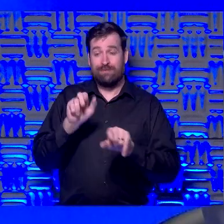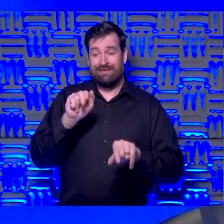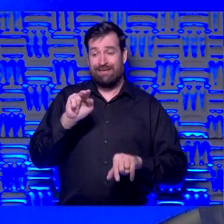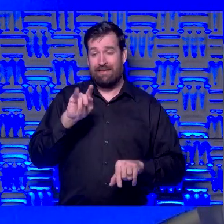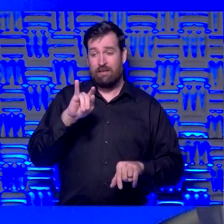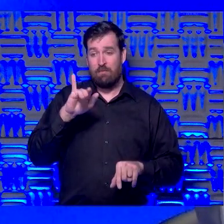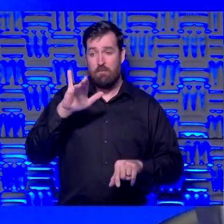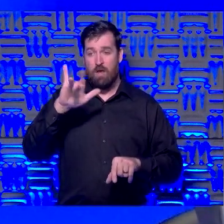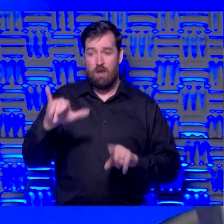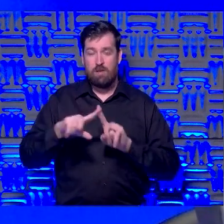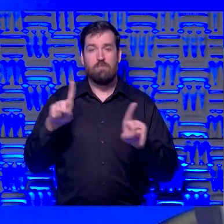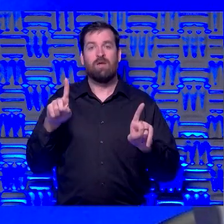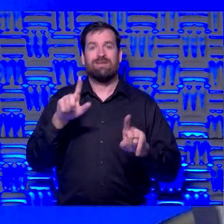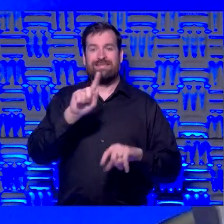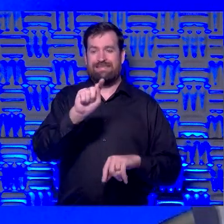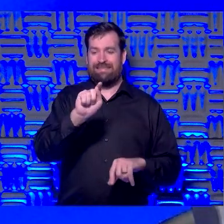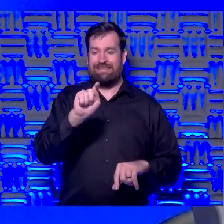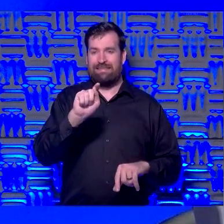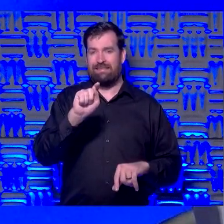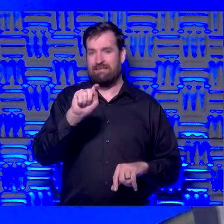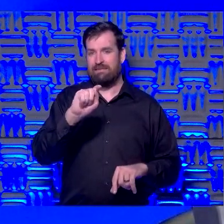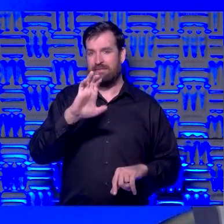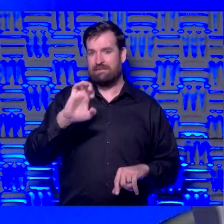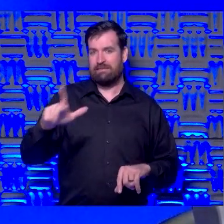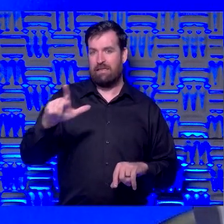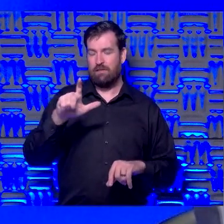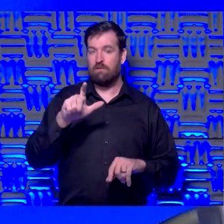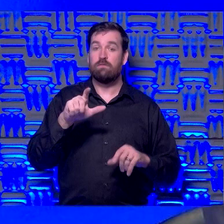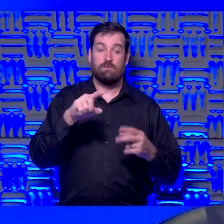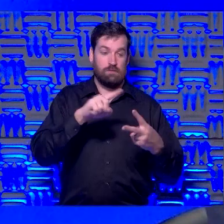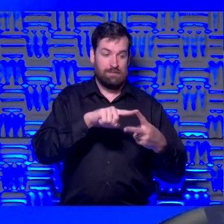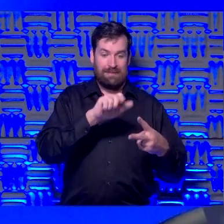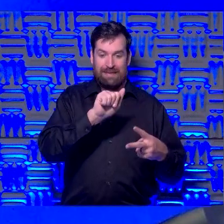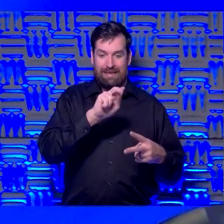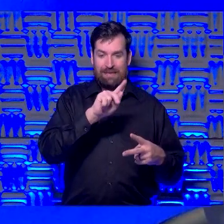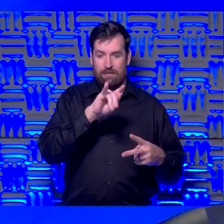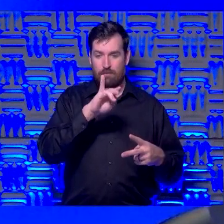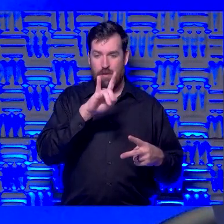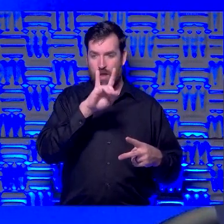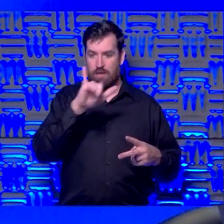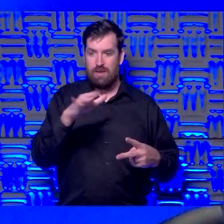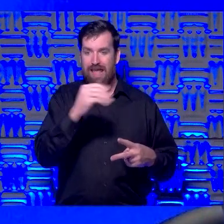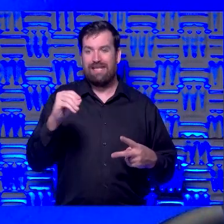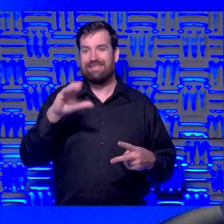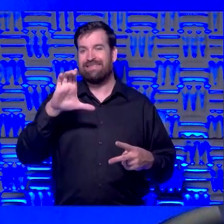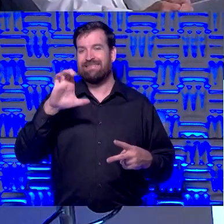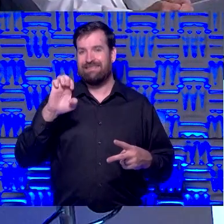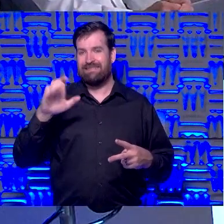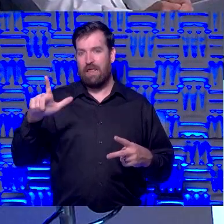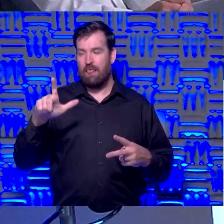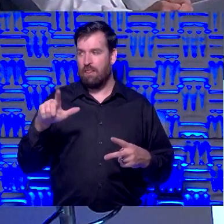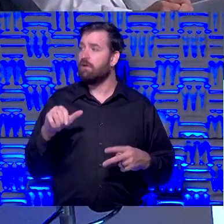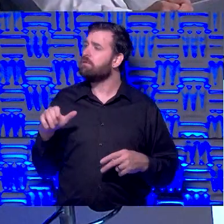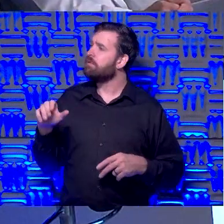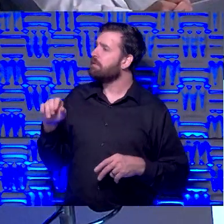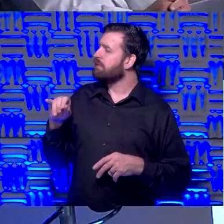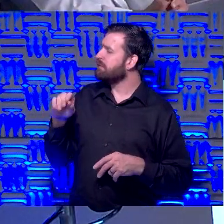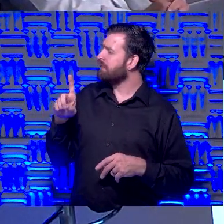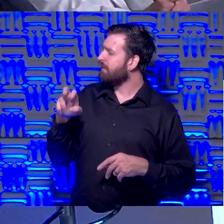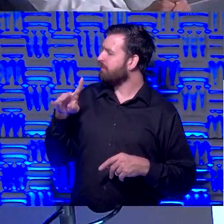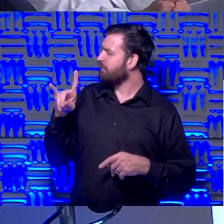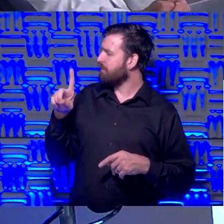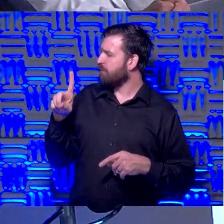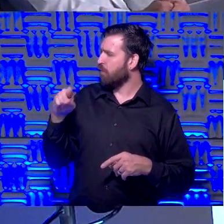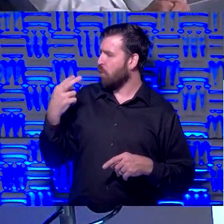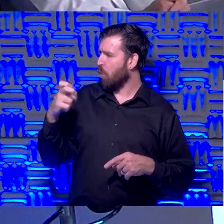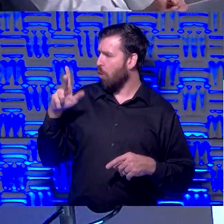antibodies, but with the T-cell immunity as well. So we have the antibodies as well as the cellular immunity. David Volker on your campus has been involved